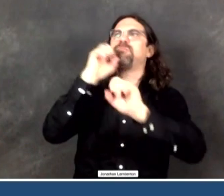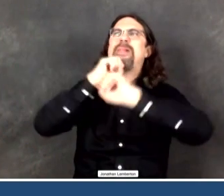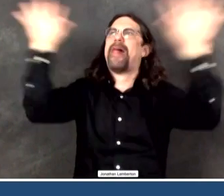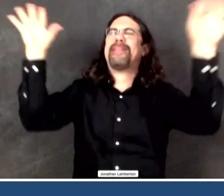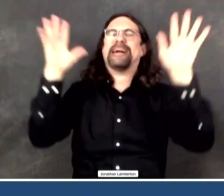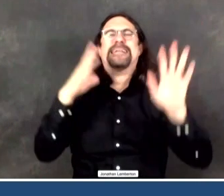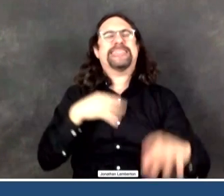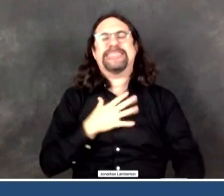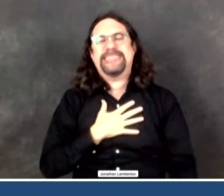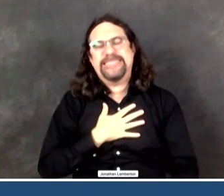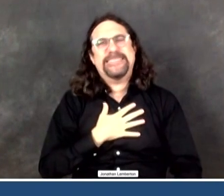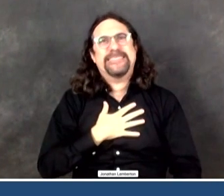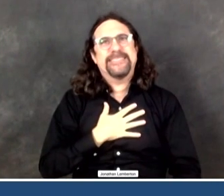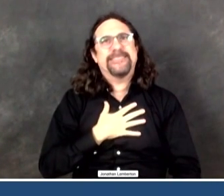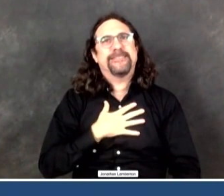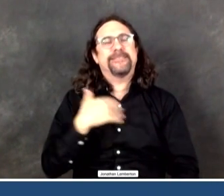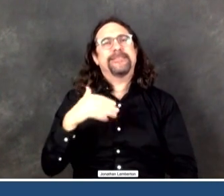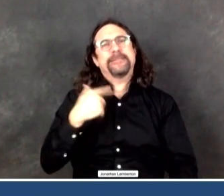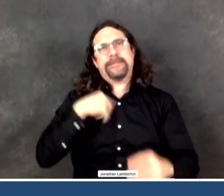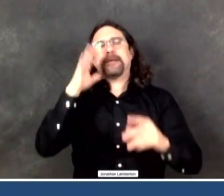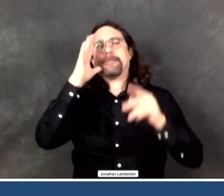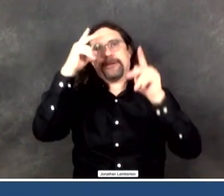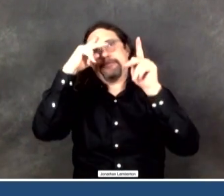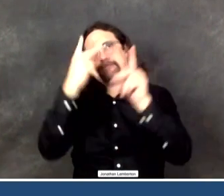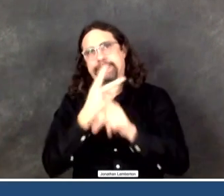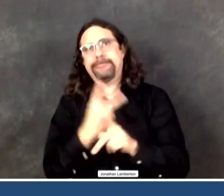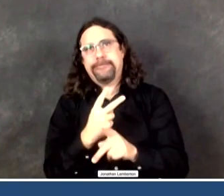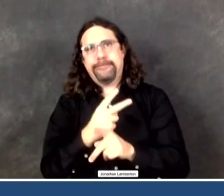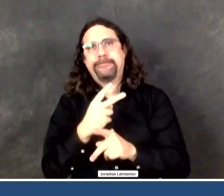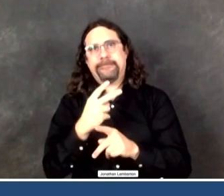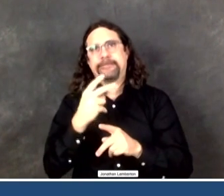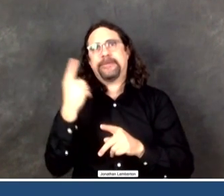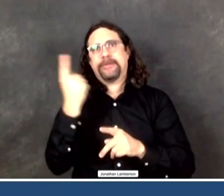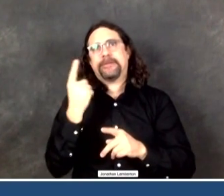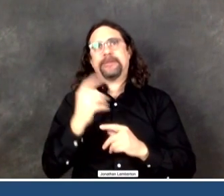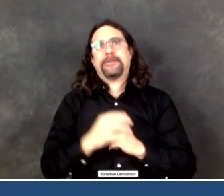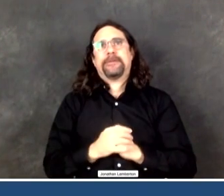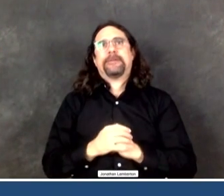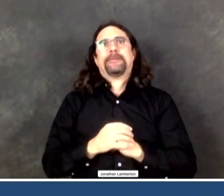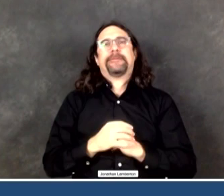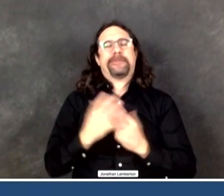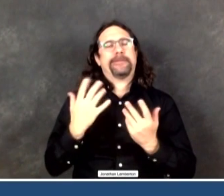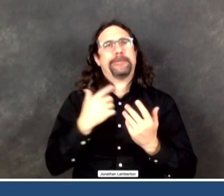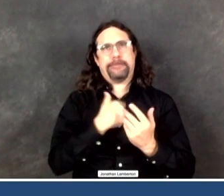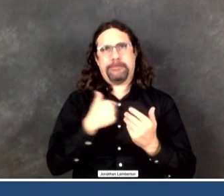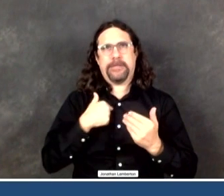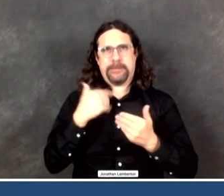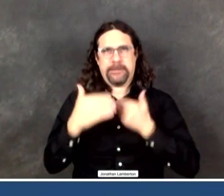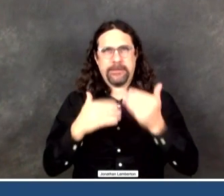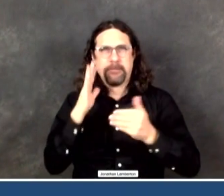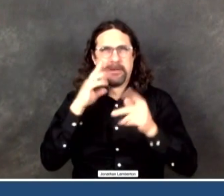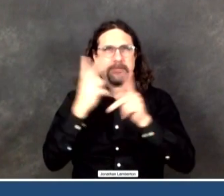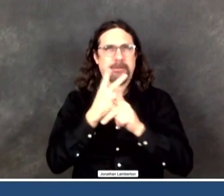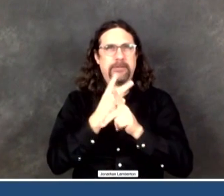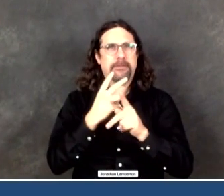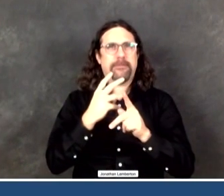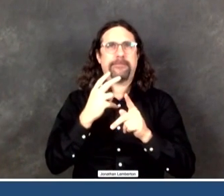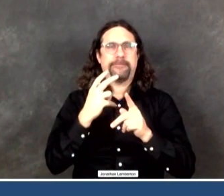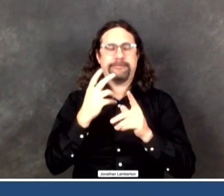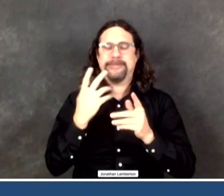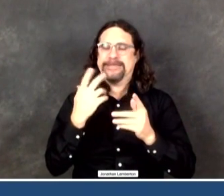have a full plan out next week that will allow us to focus on each and every senior